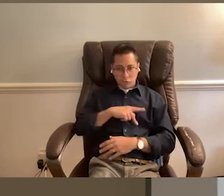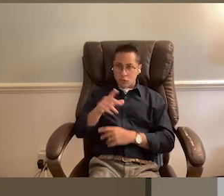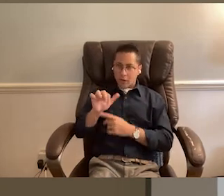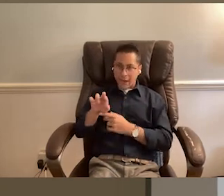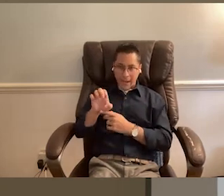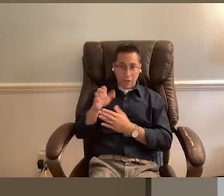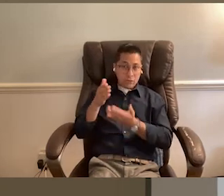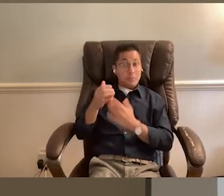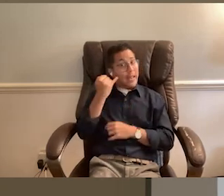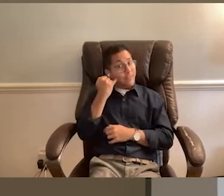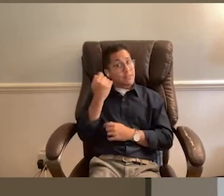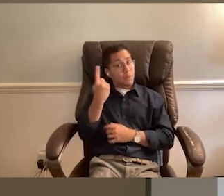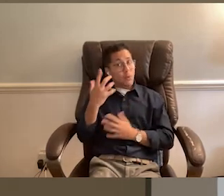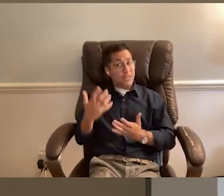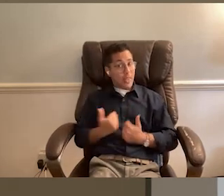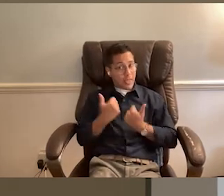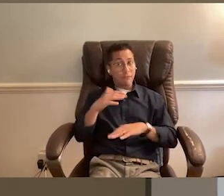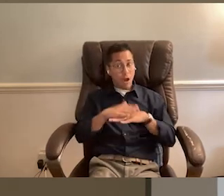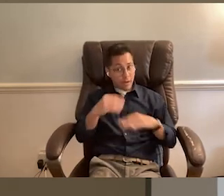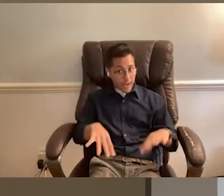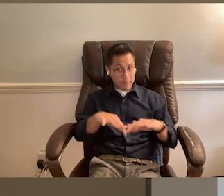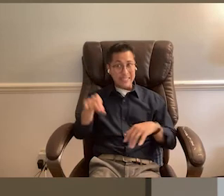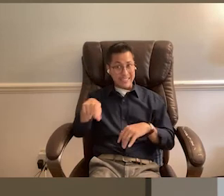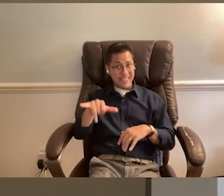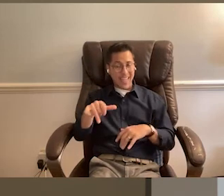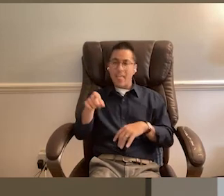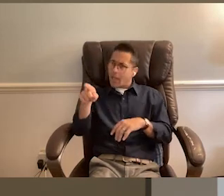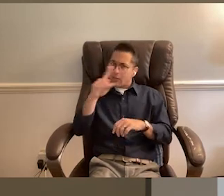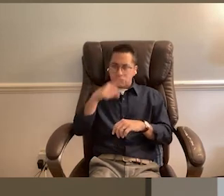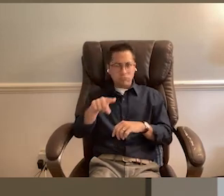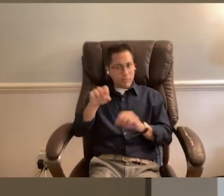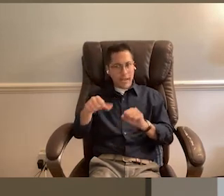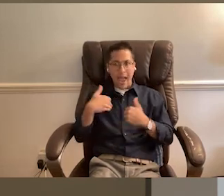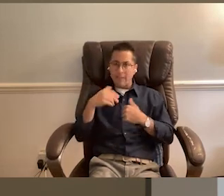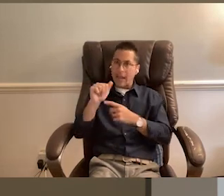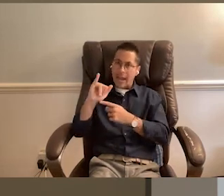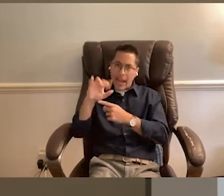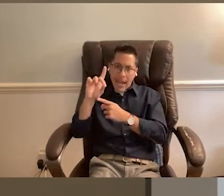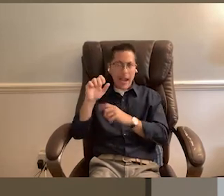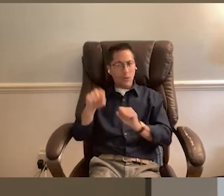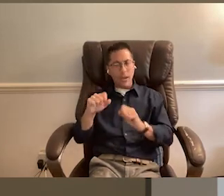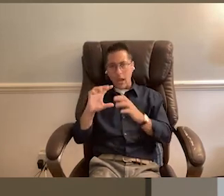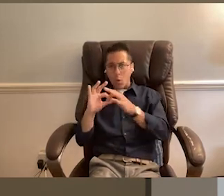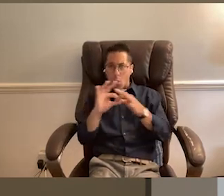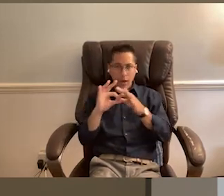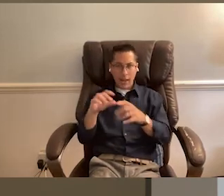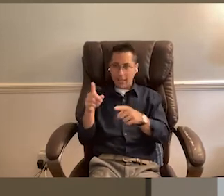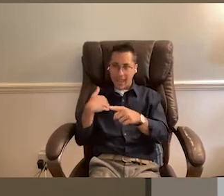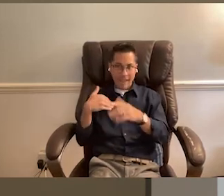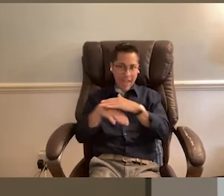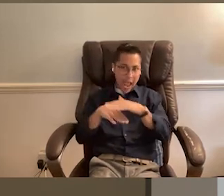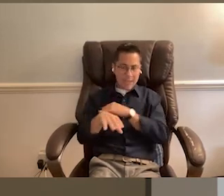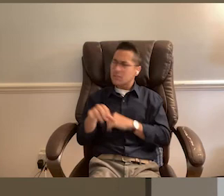30 students total in our program, and about 20 of them live on campus. So most of them live on campus at least for like a year